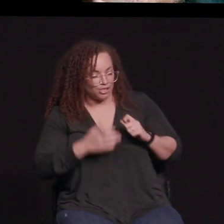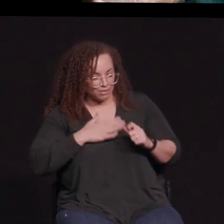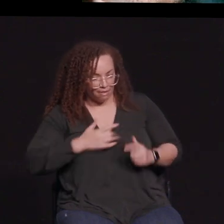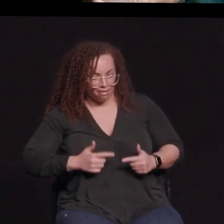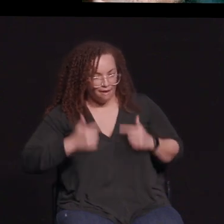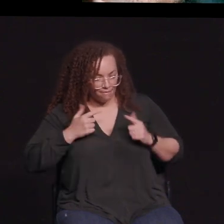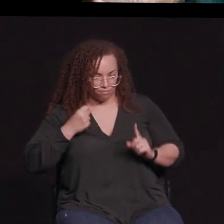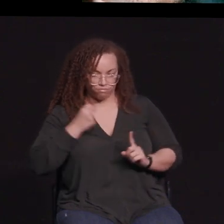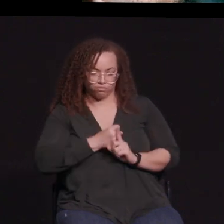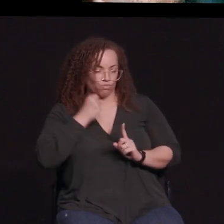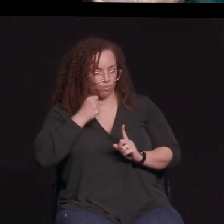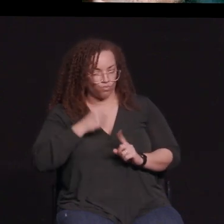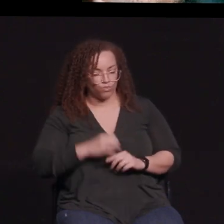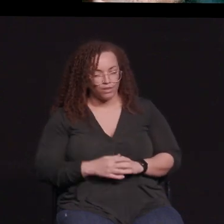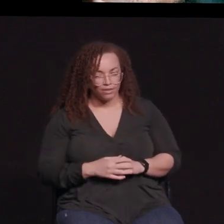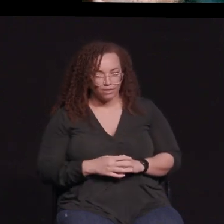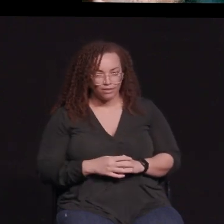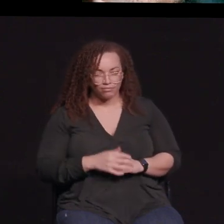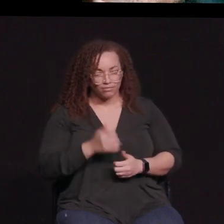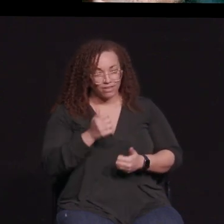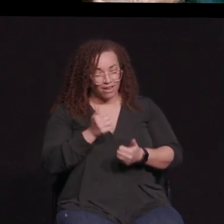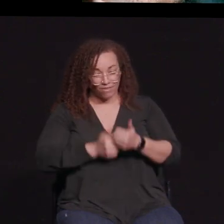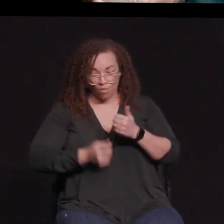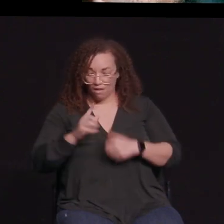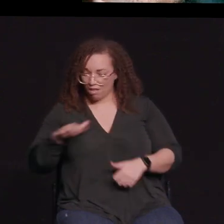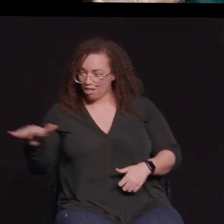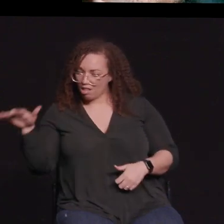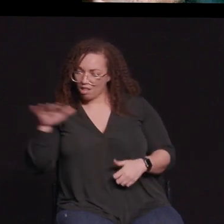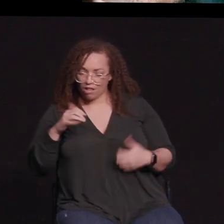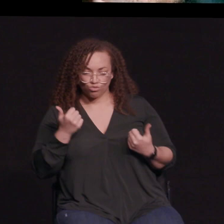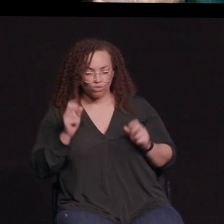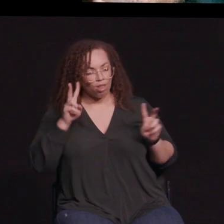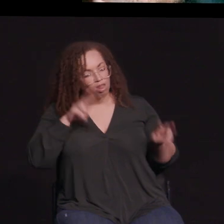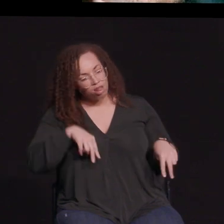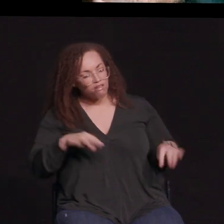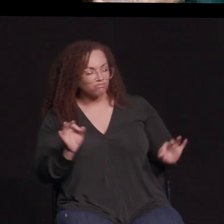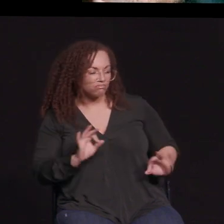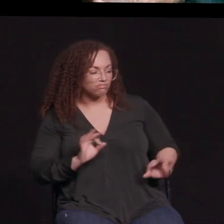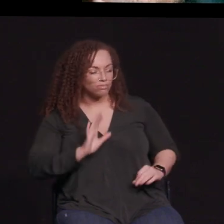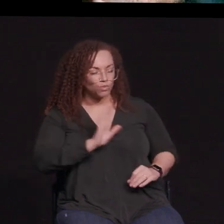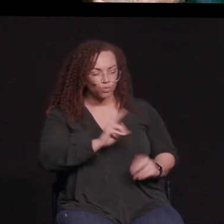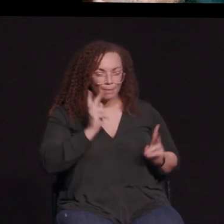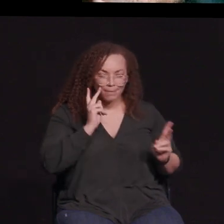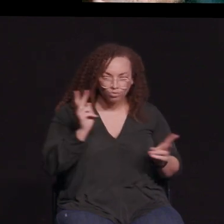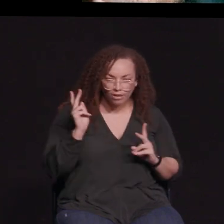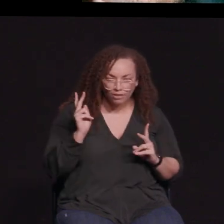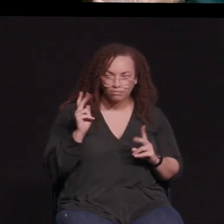Despite all those who've tried to desecrate your memory, we all know the truth.